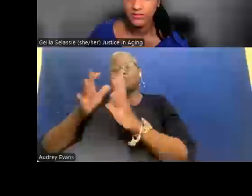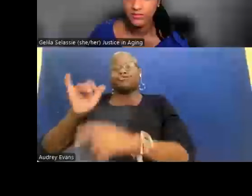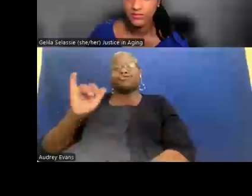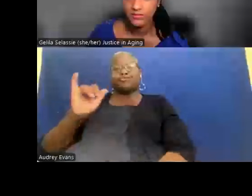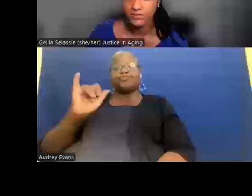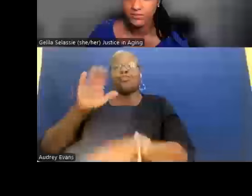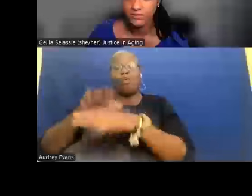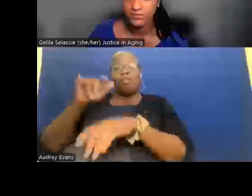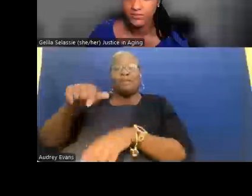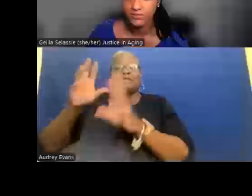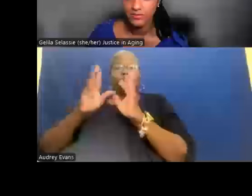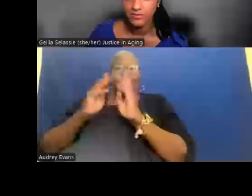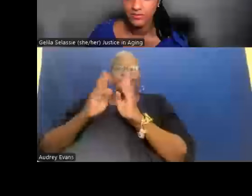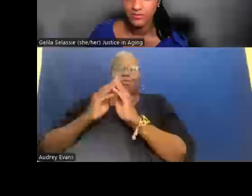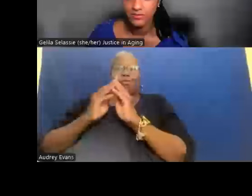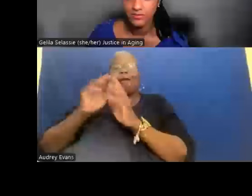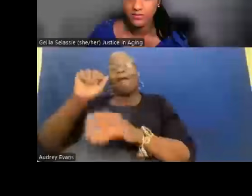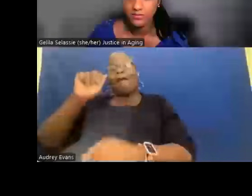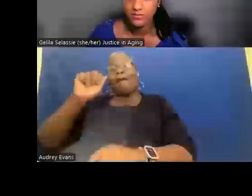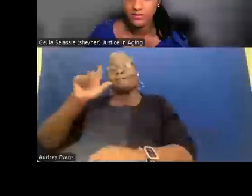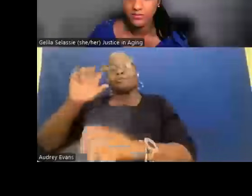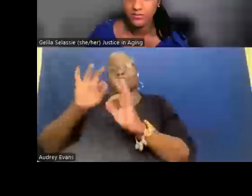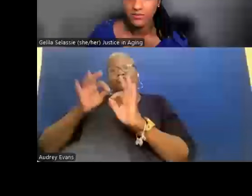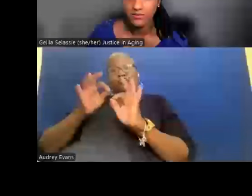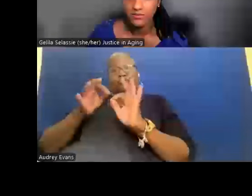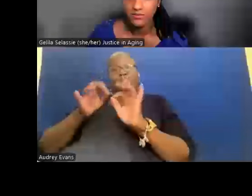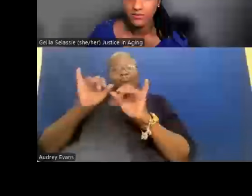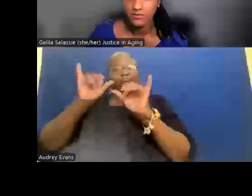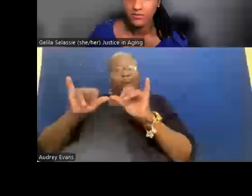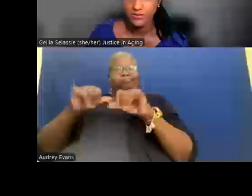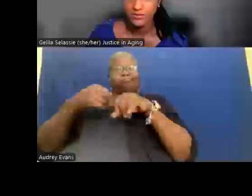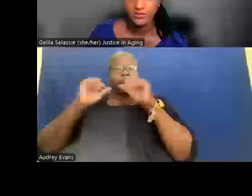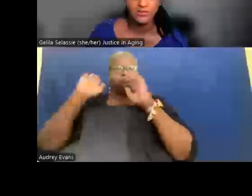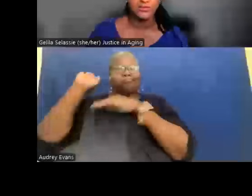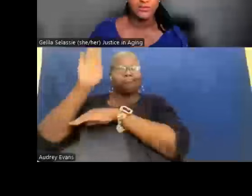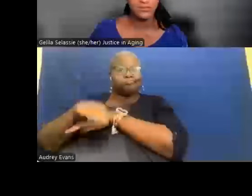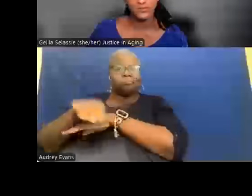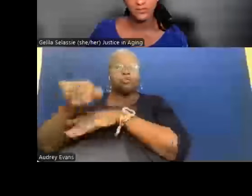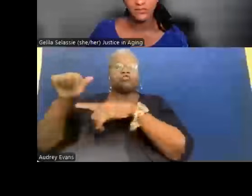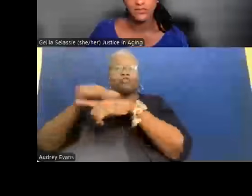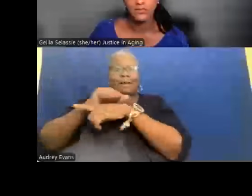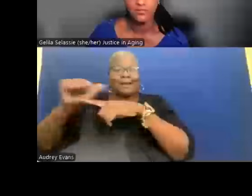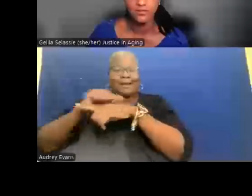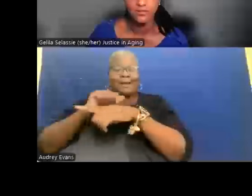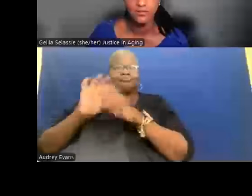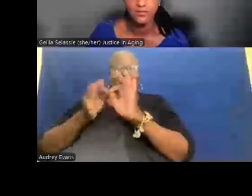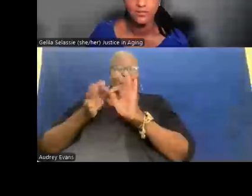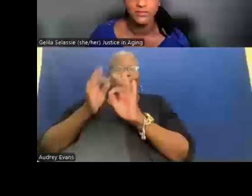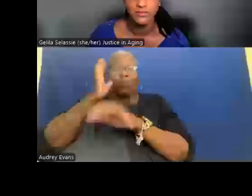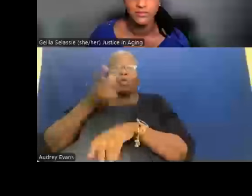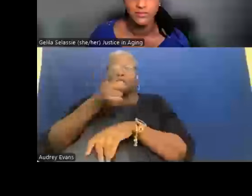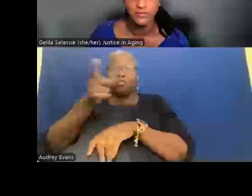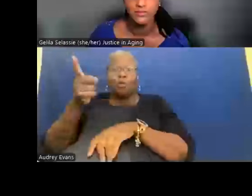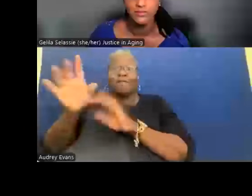interpretation on this webinar. The ASL interpreter will stay on video throughout the training to provide this service. You do have